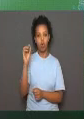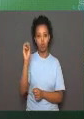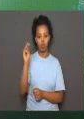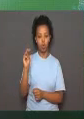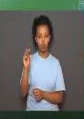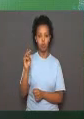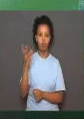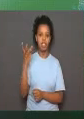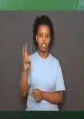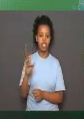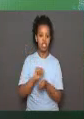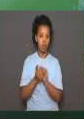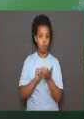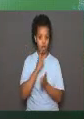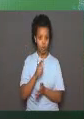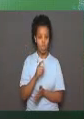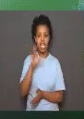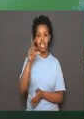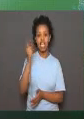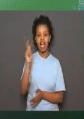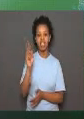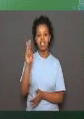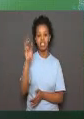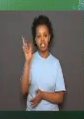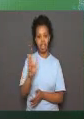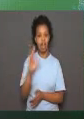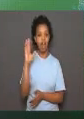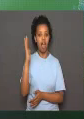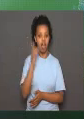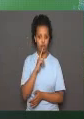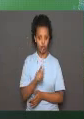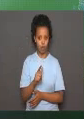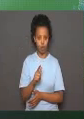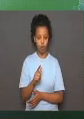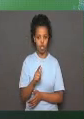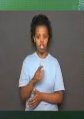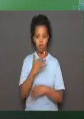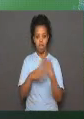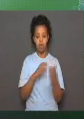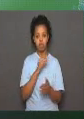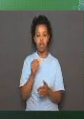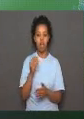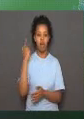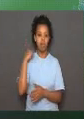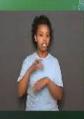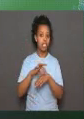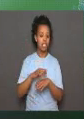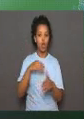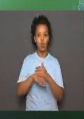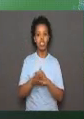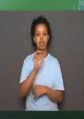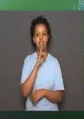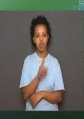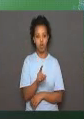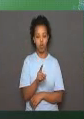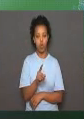Leukemia is a type of cancer that exists in the blood and in the bone marrow. People who